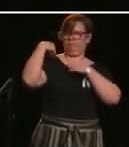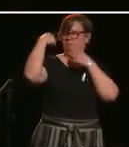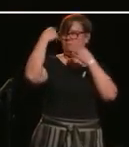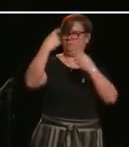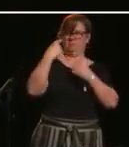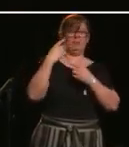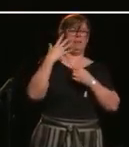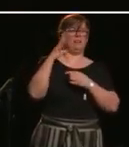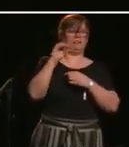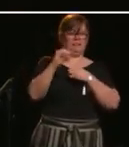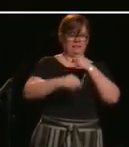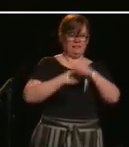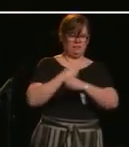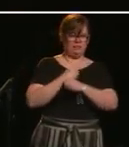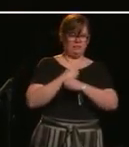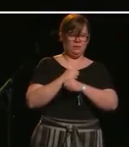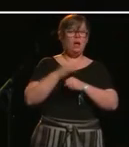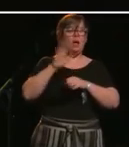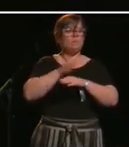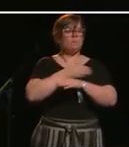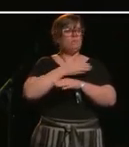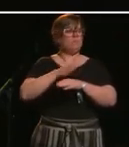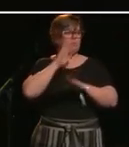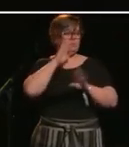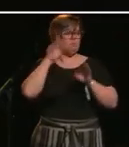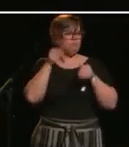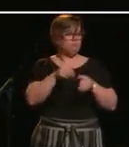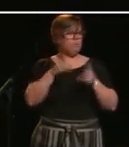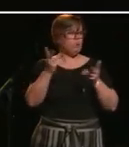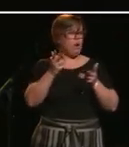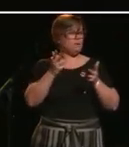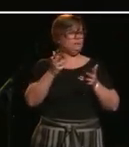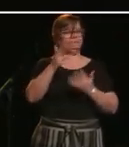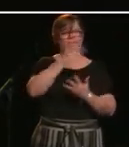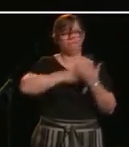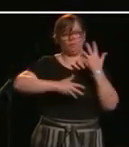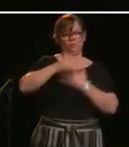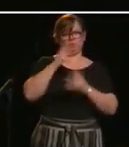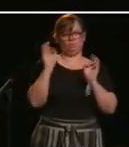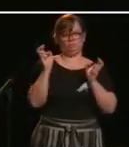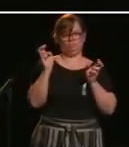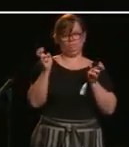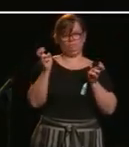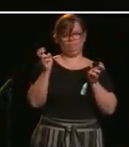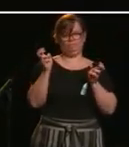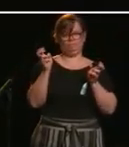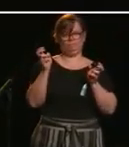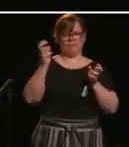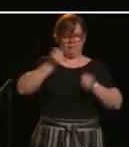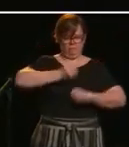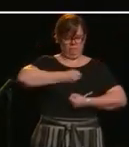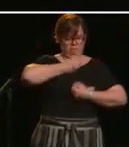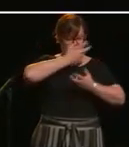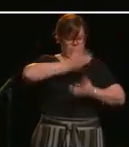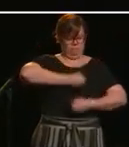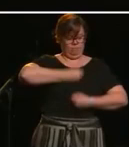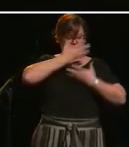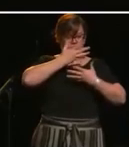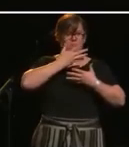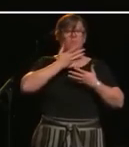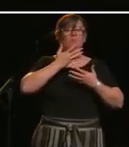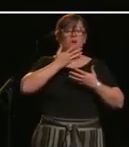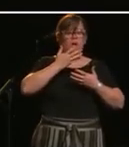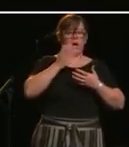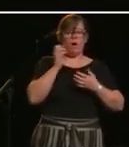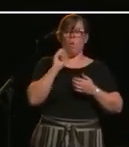has poignantly focused on social issues as a pioneer of both confessional singer-songwriter's music